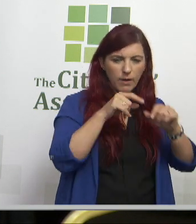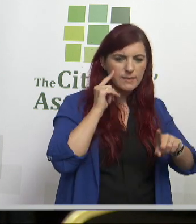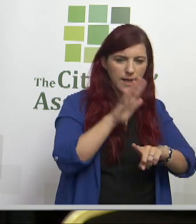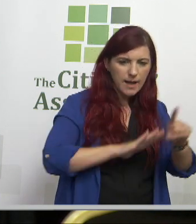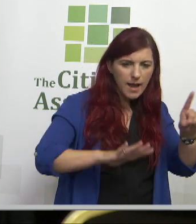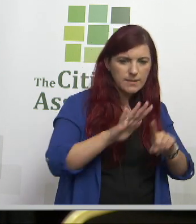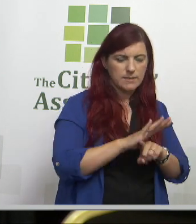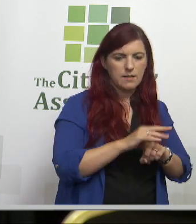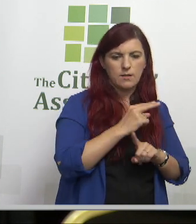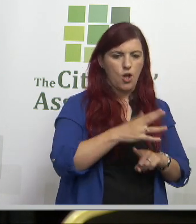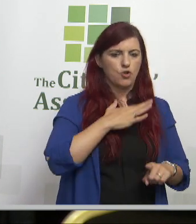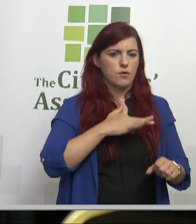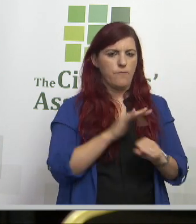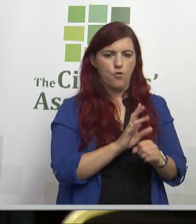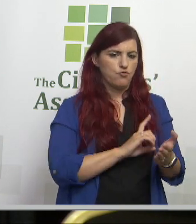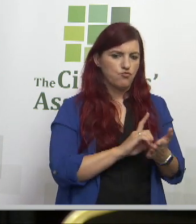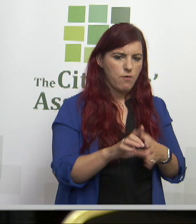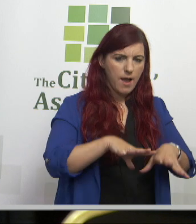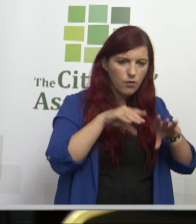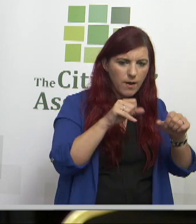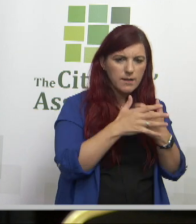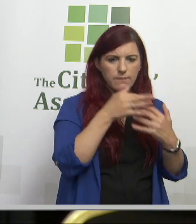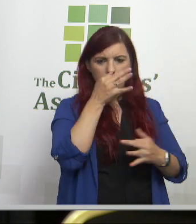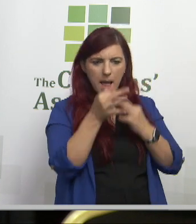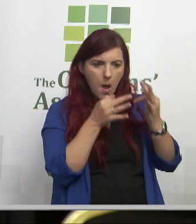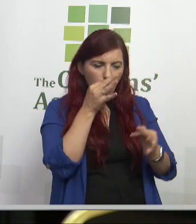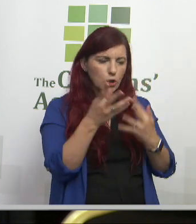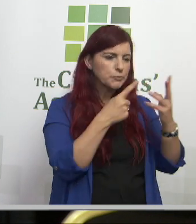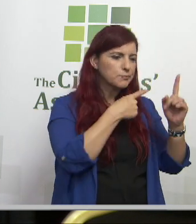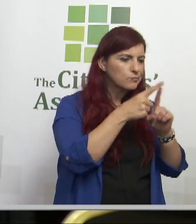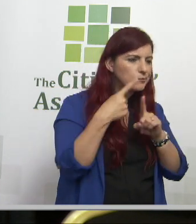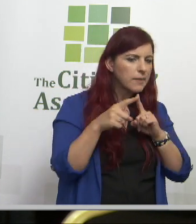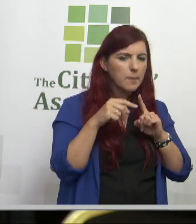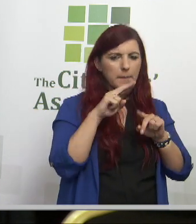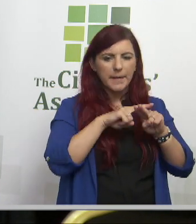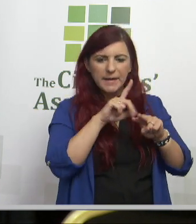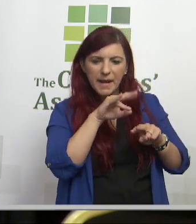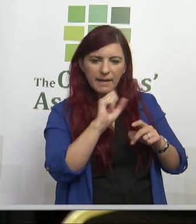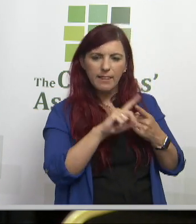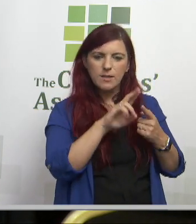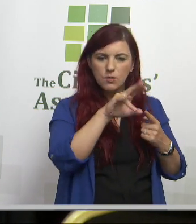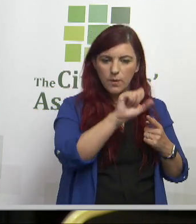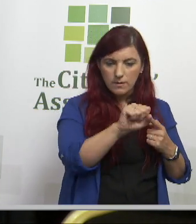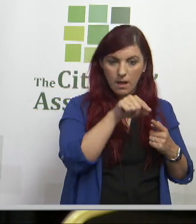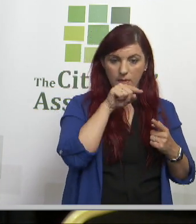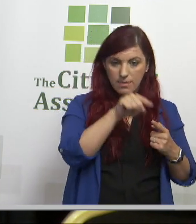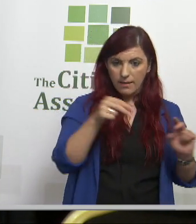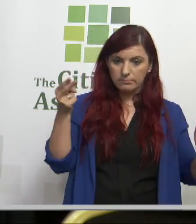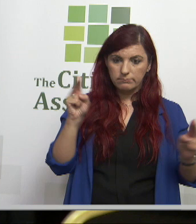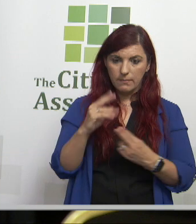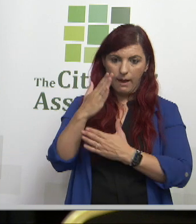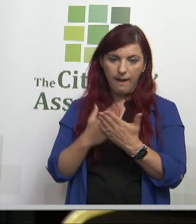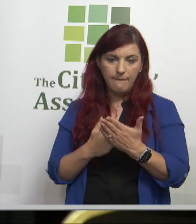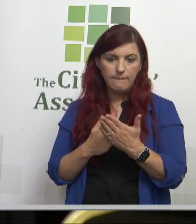species in it, not just ryegrass. So a lot of flowers and knapweed, maybe thistles, different species. That had declined, it had halved